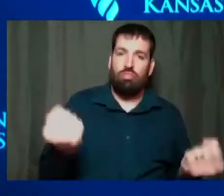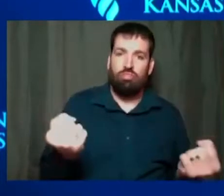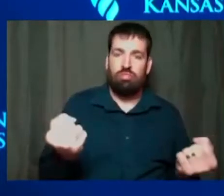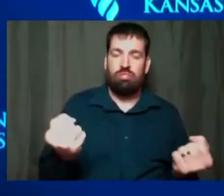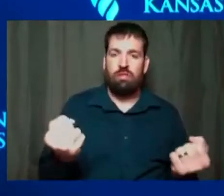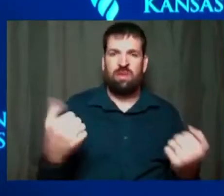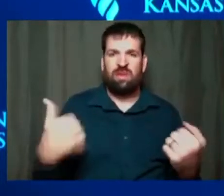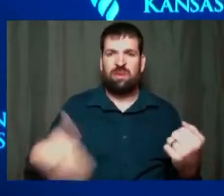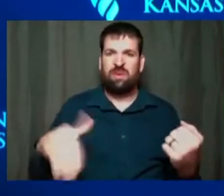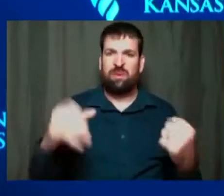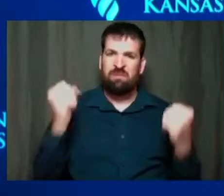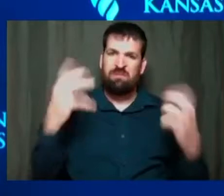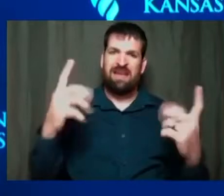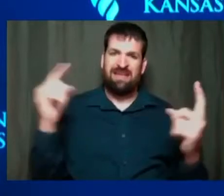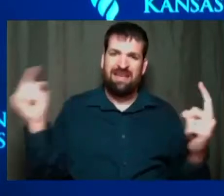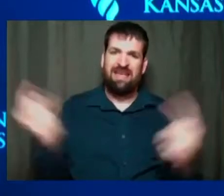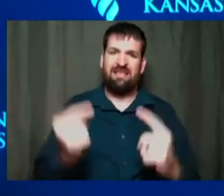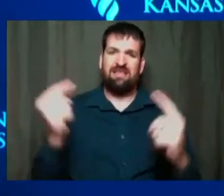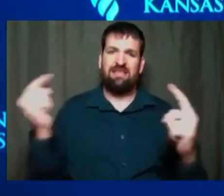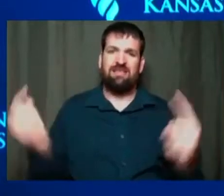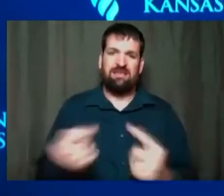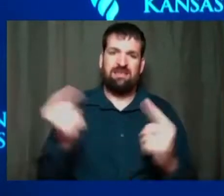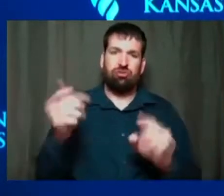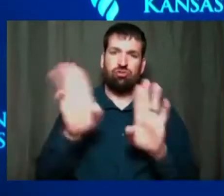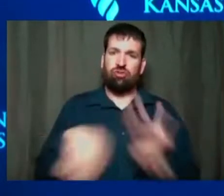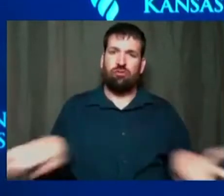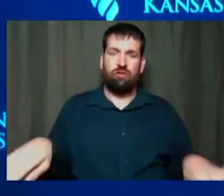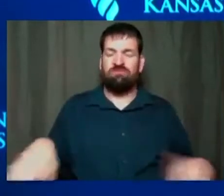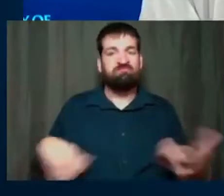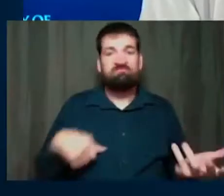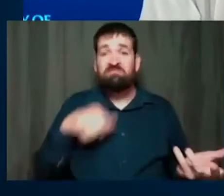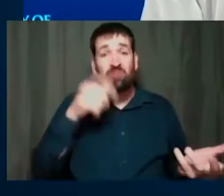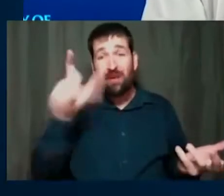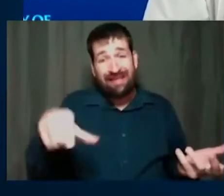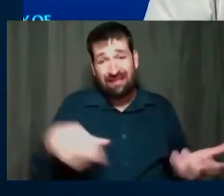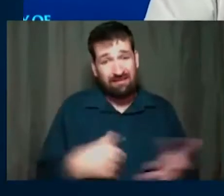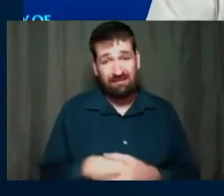injured children who are injured unnecessarily. Yeah,